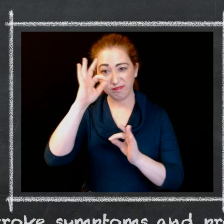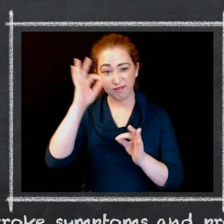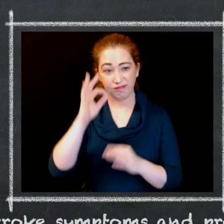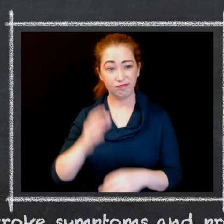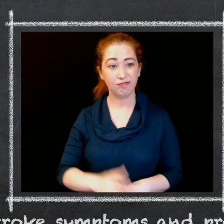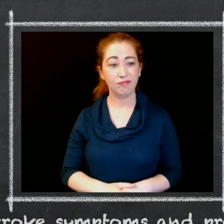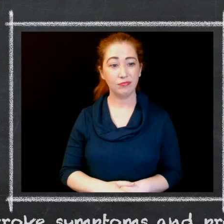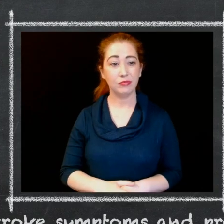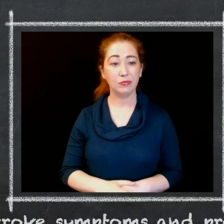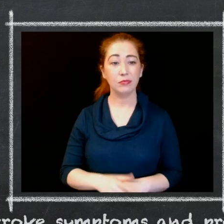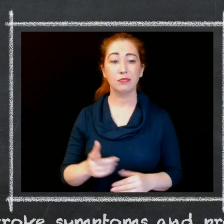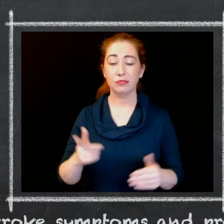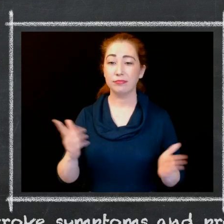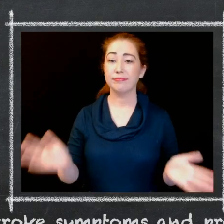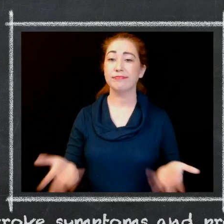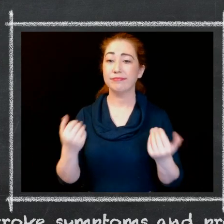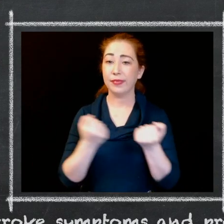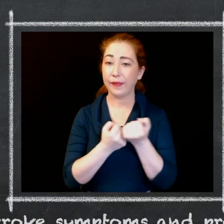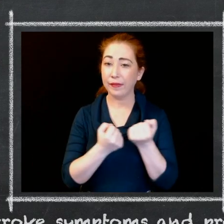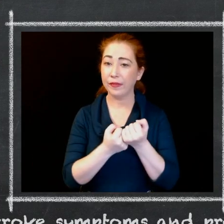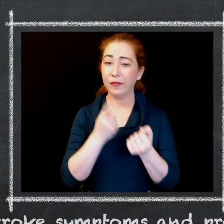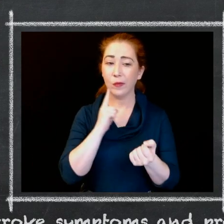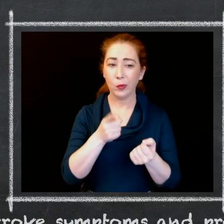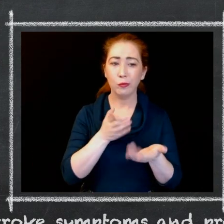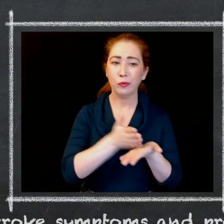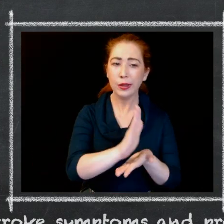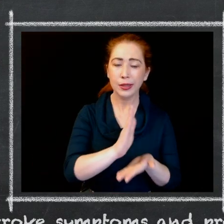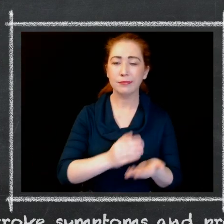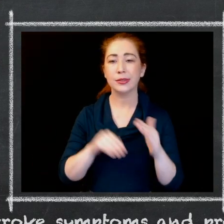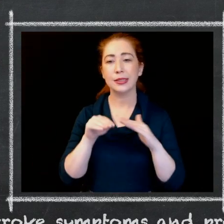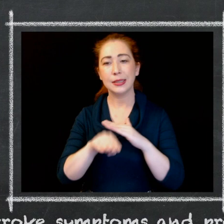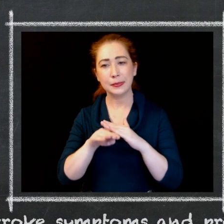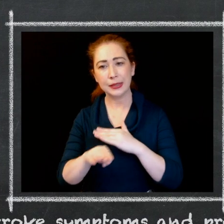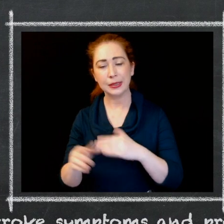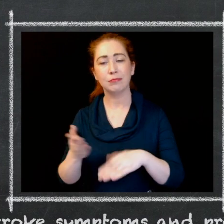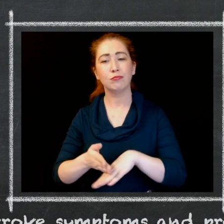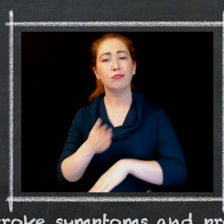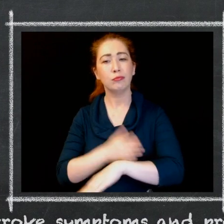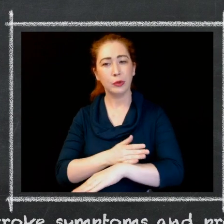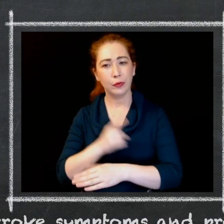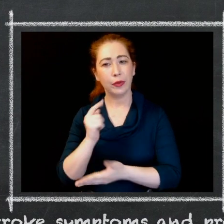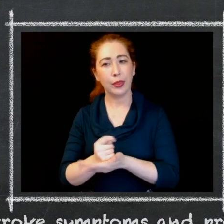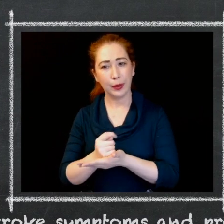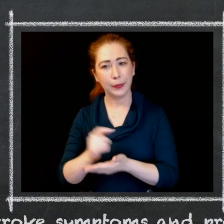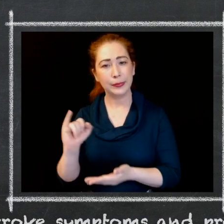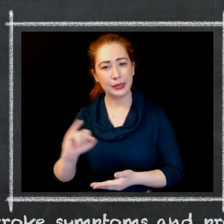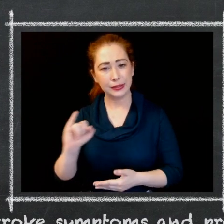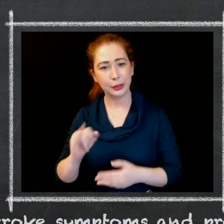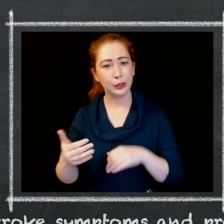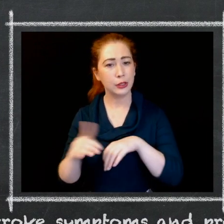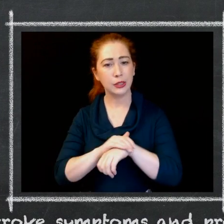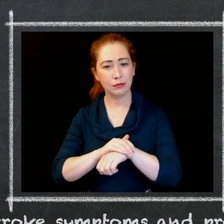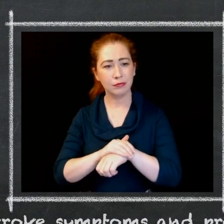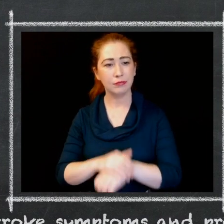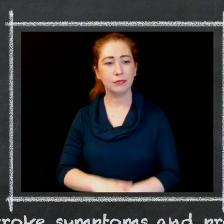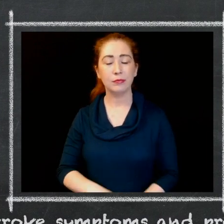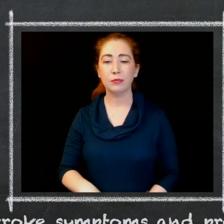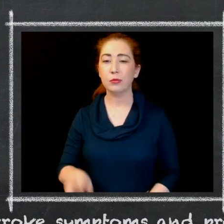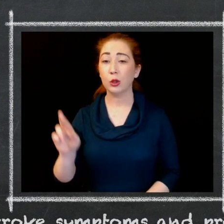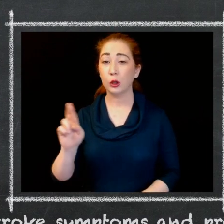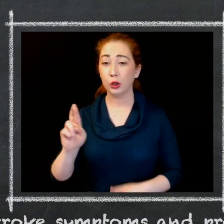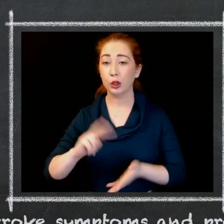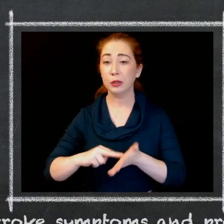those symptoms for women that are not as well known. Help advocate for rights, for accessibility, and for improved